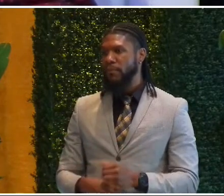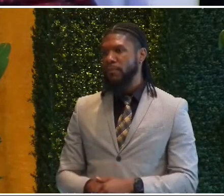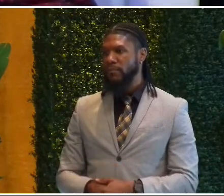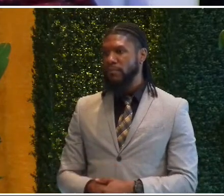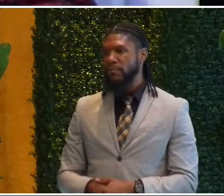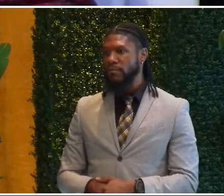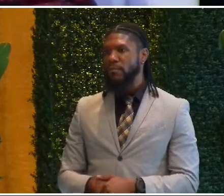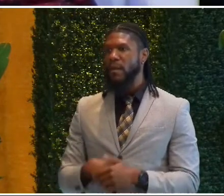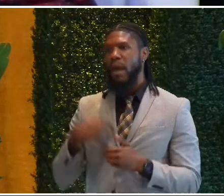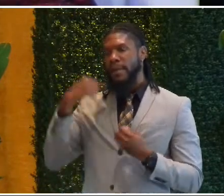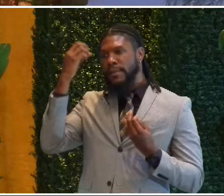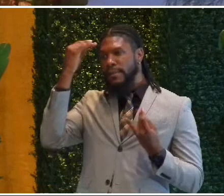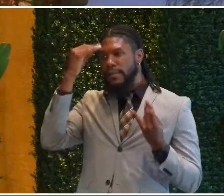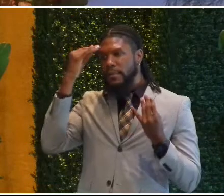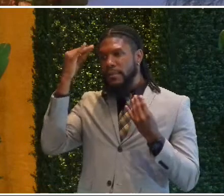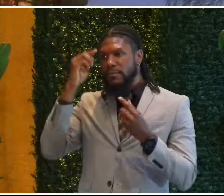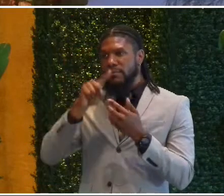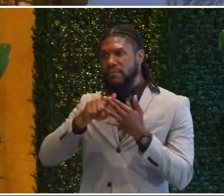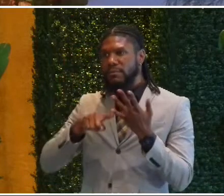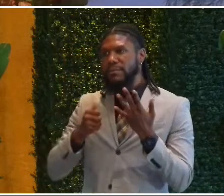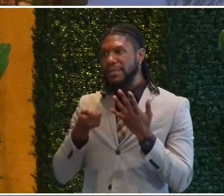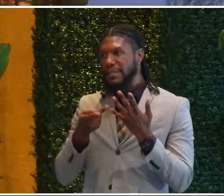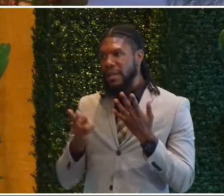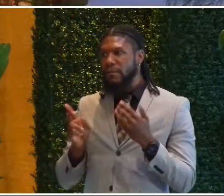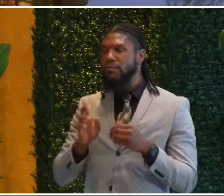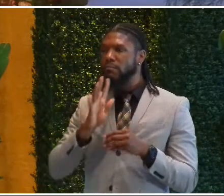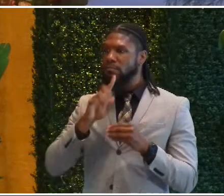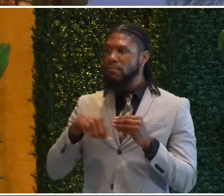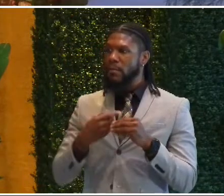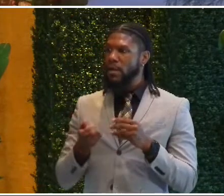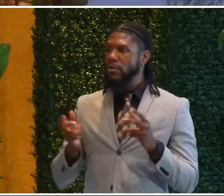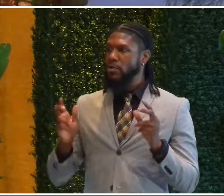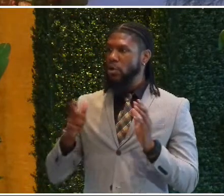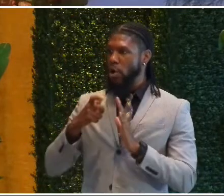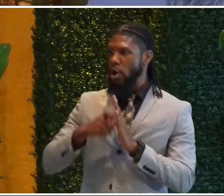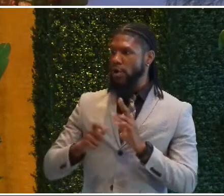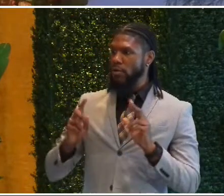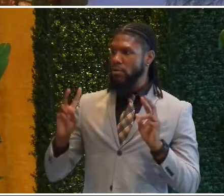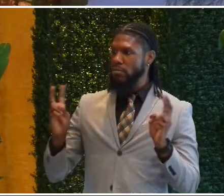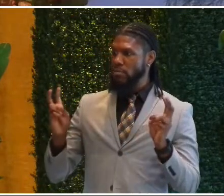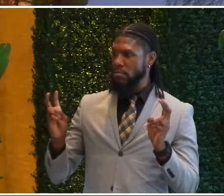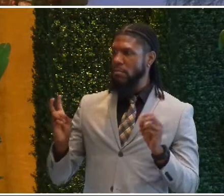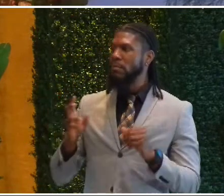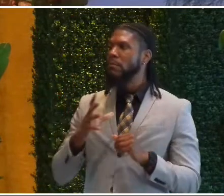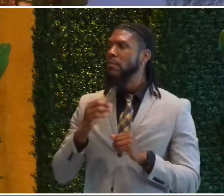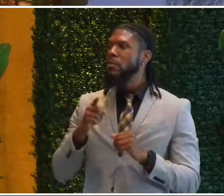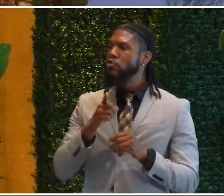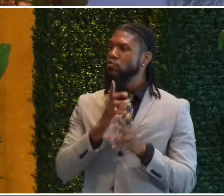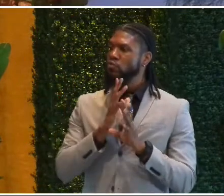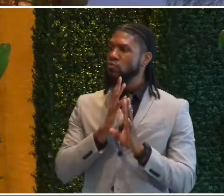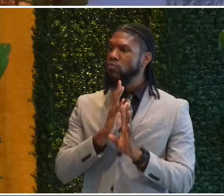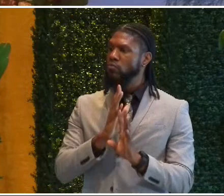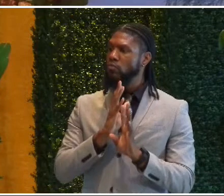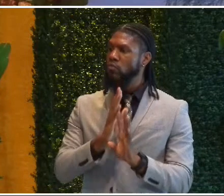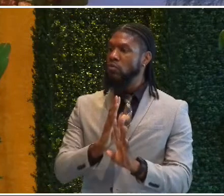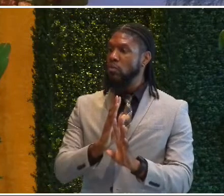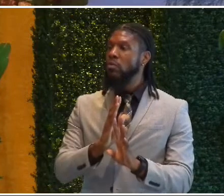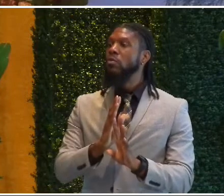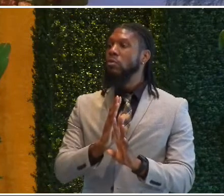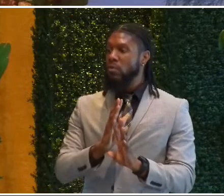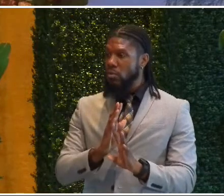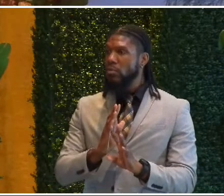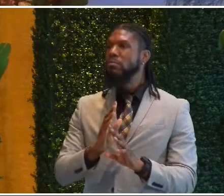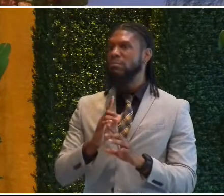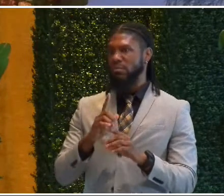are on my mind. I taught one of your articles in one of my classes the other week, and actually you being able to speak to what it means to come from a family that has that kind